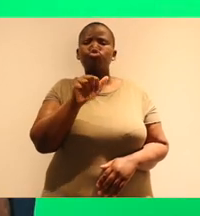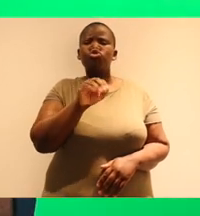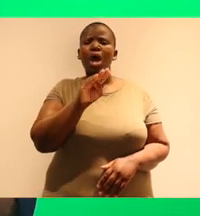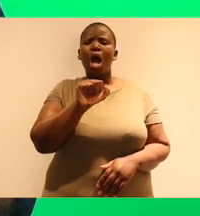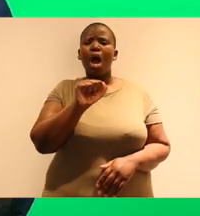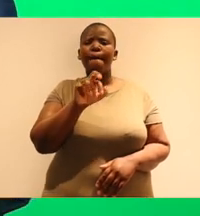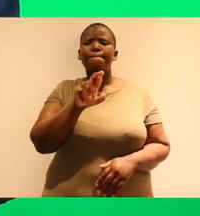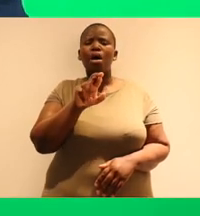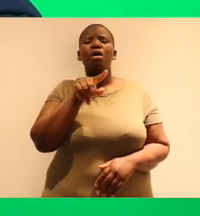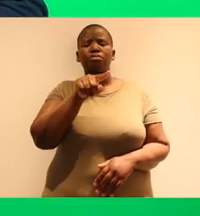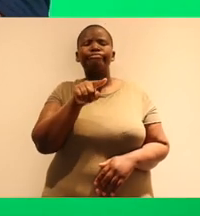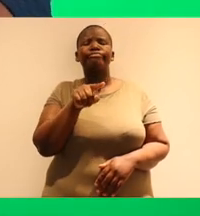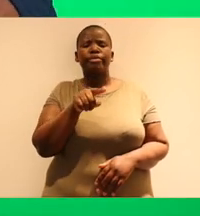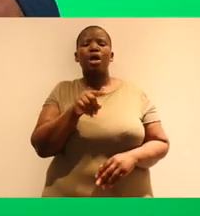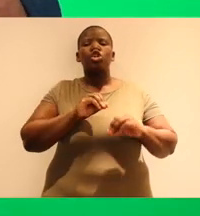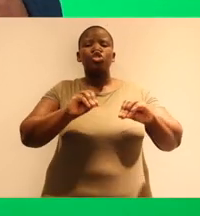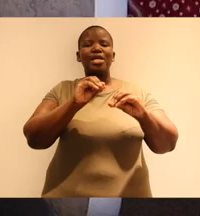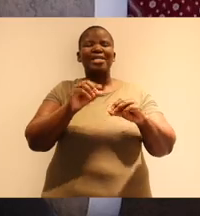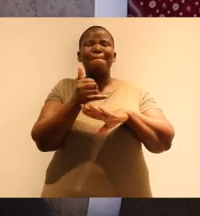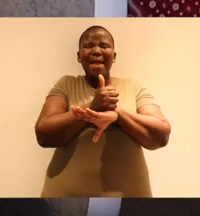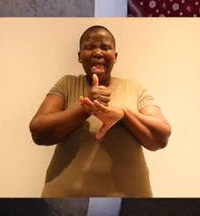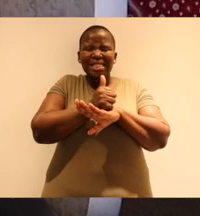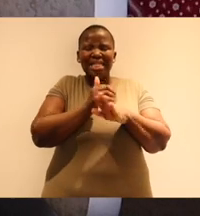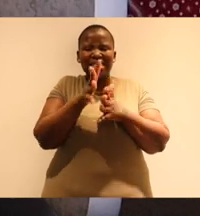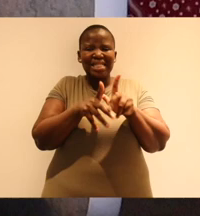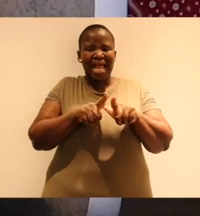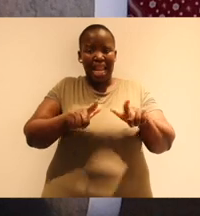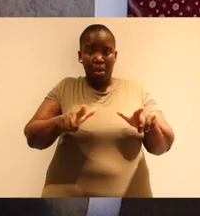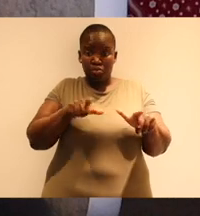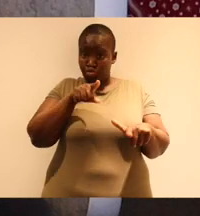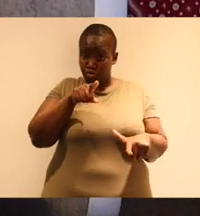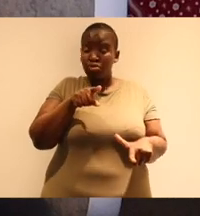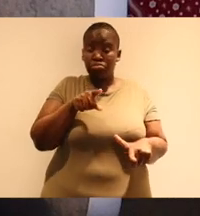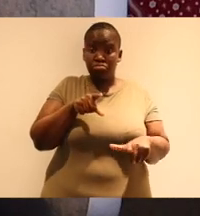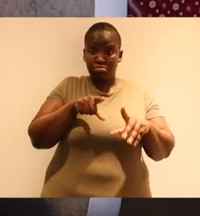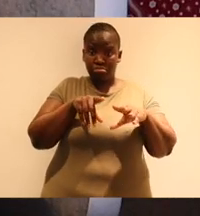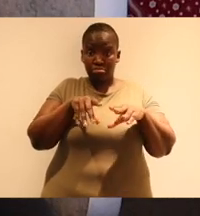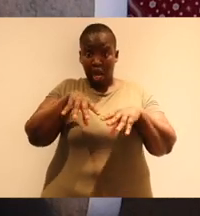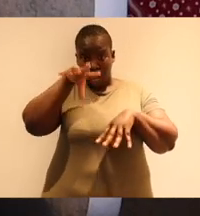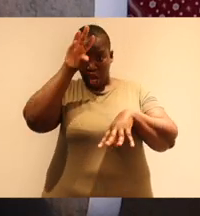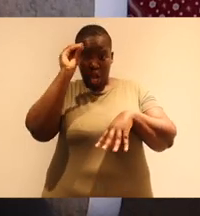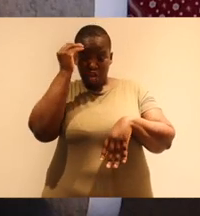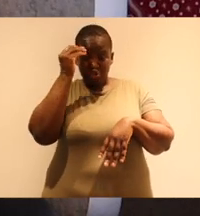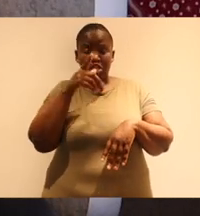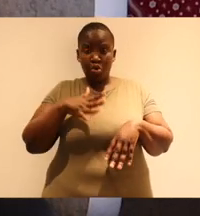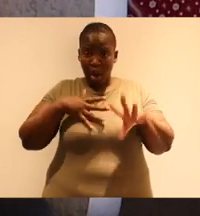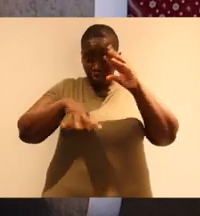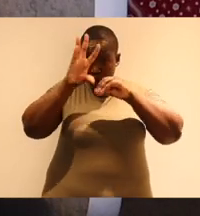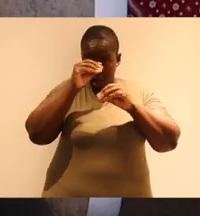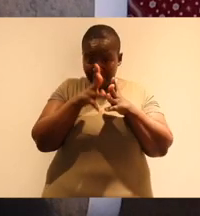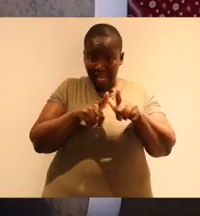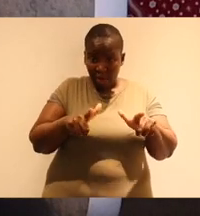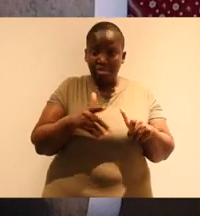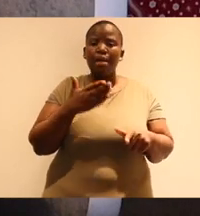teaching basic South African Sign Language. So if you are interested and you want to know about sign language, please